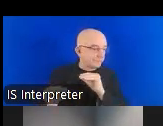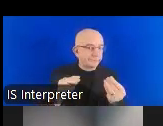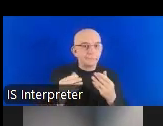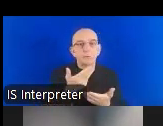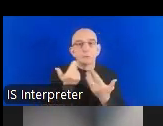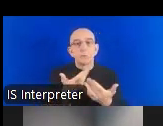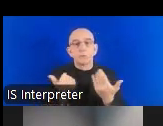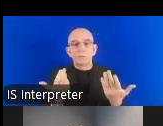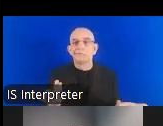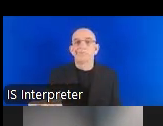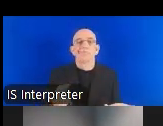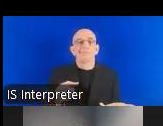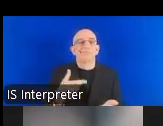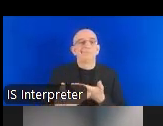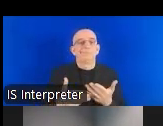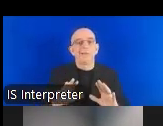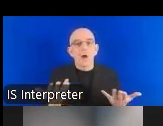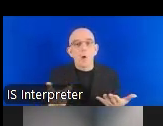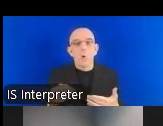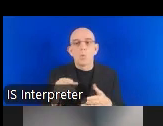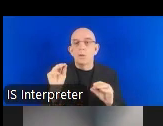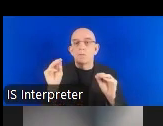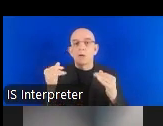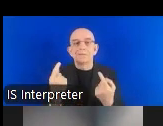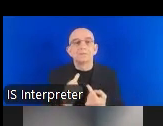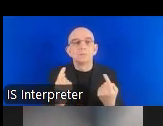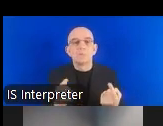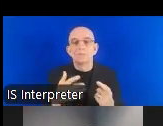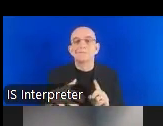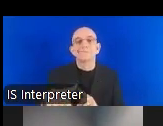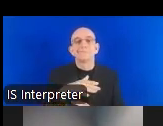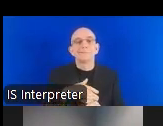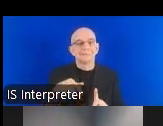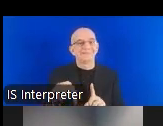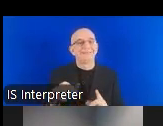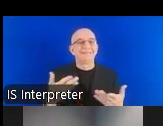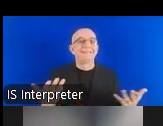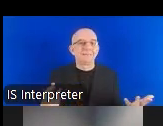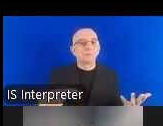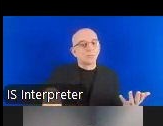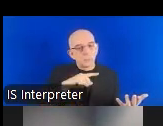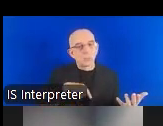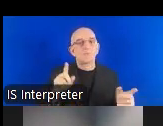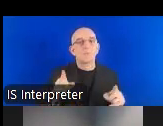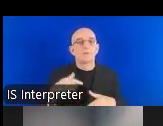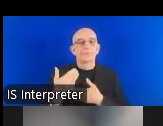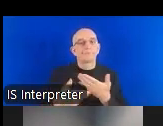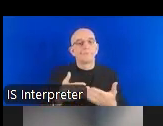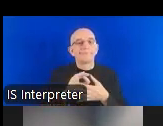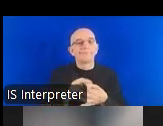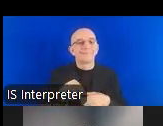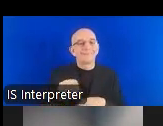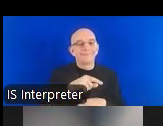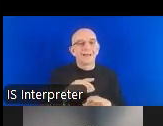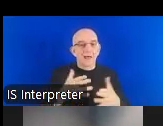role to play in making schools more inclusive, and a key component of that is improving the quality and availability of the data. I'll stop